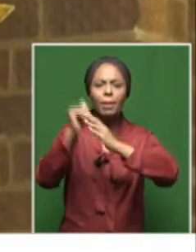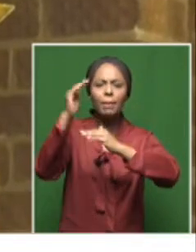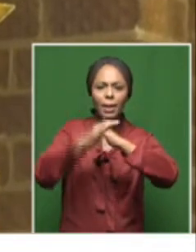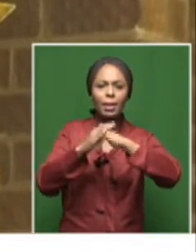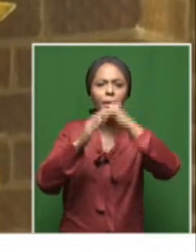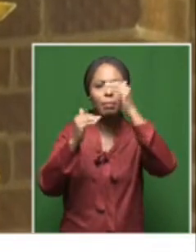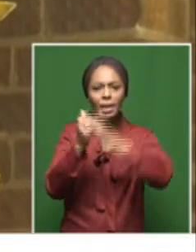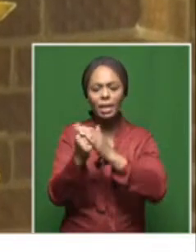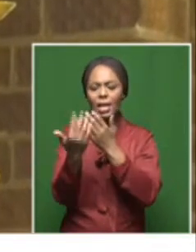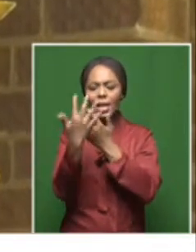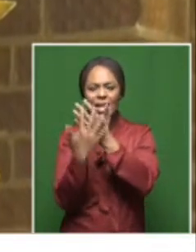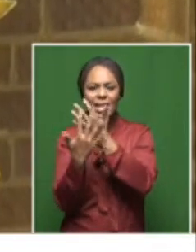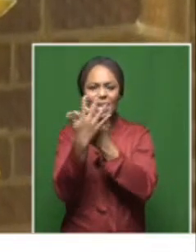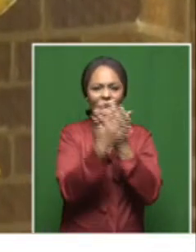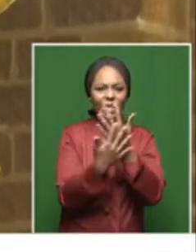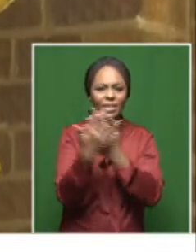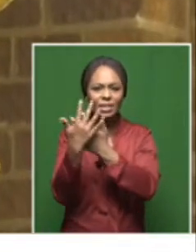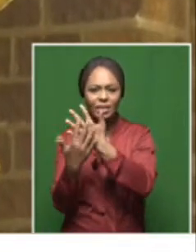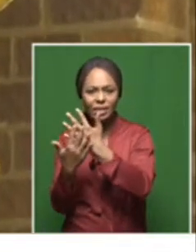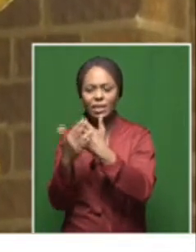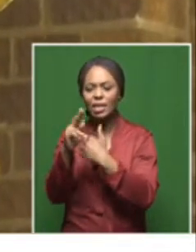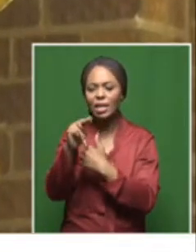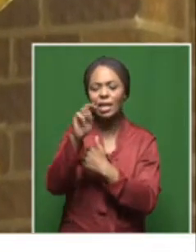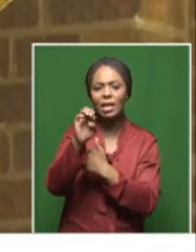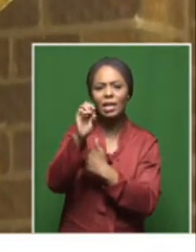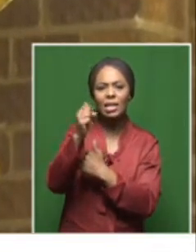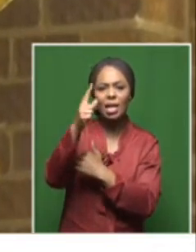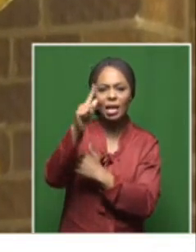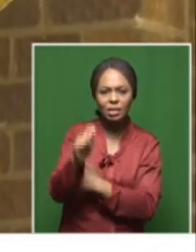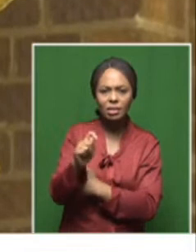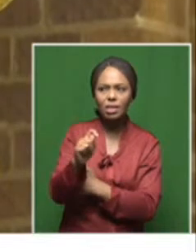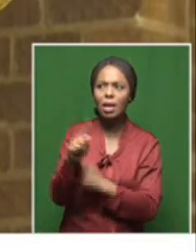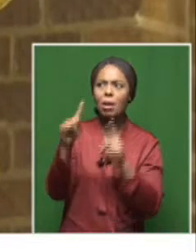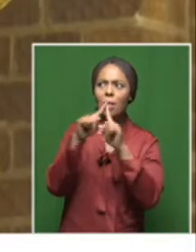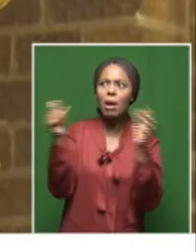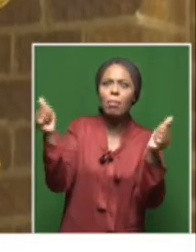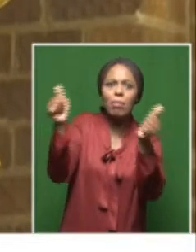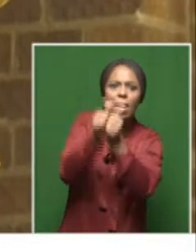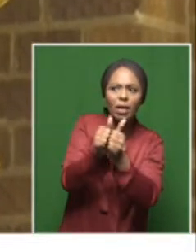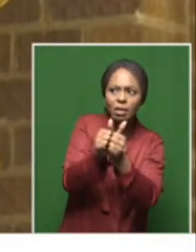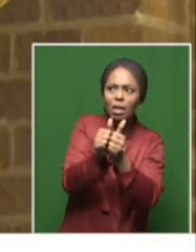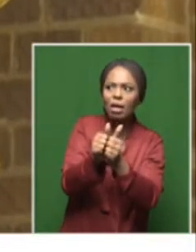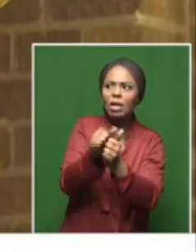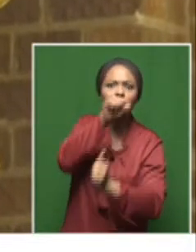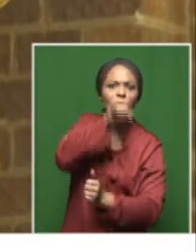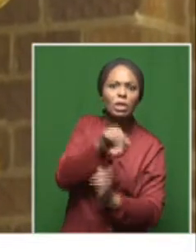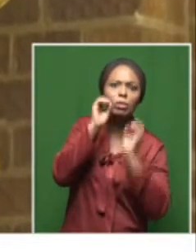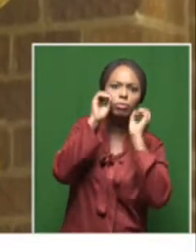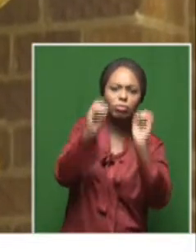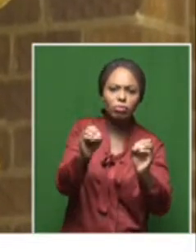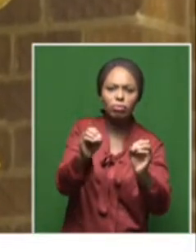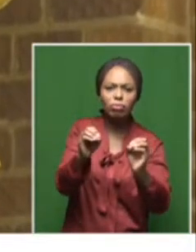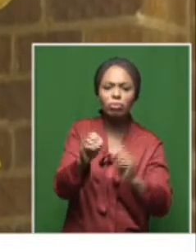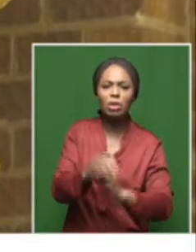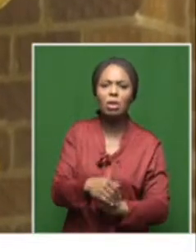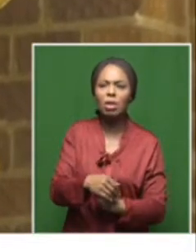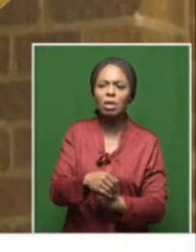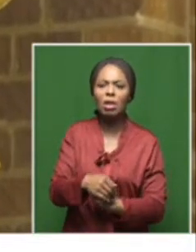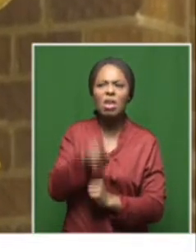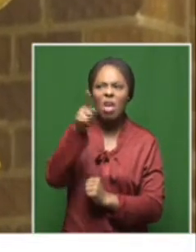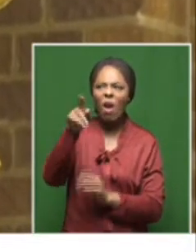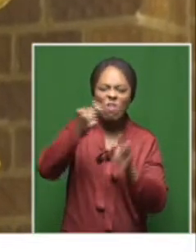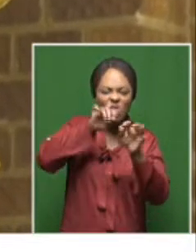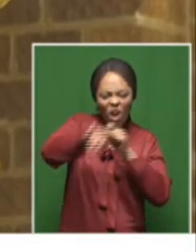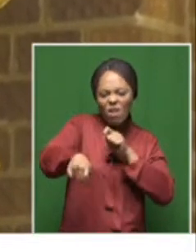and his partner didn't like it. She cheekily, in a cheeky way, tore it down.